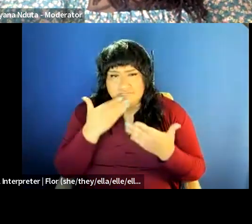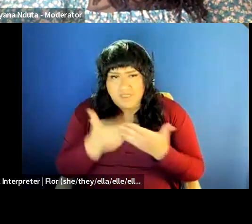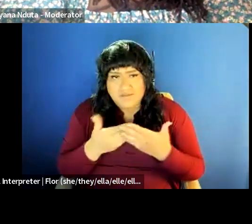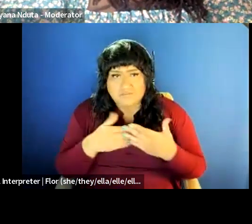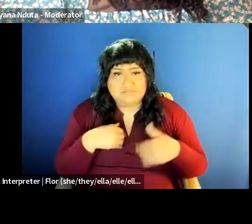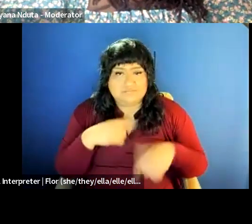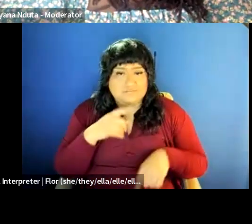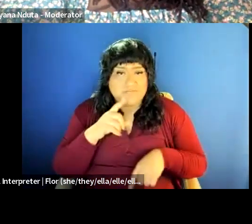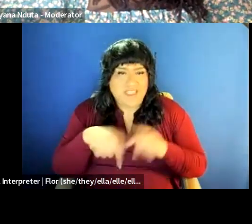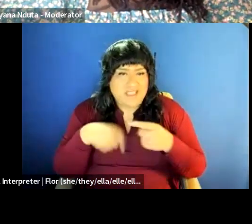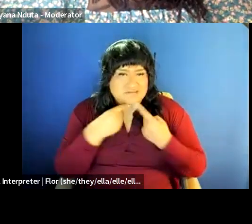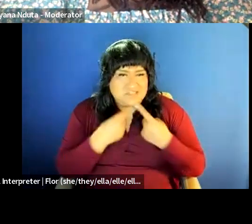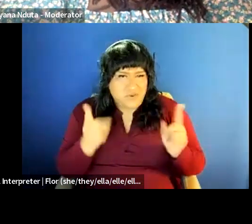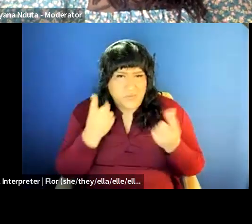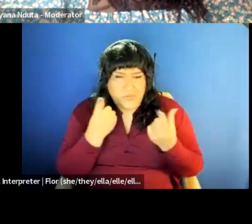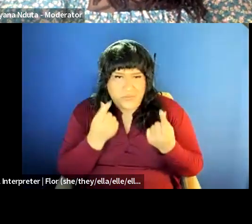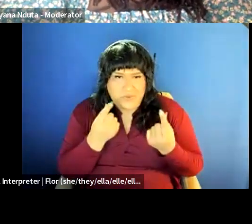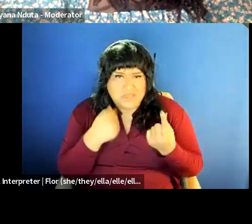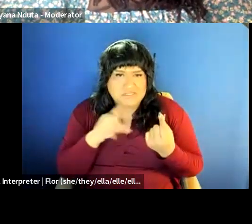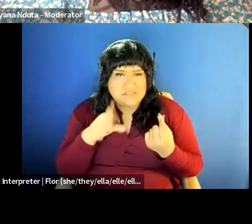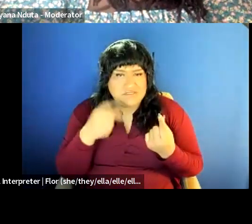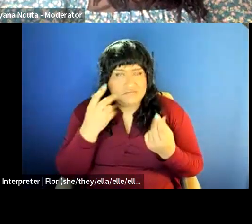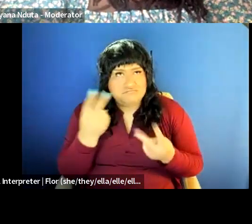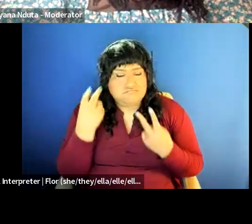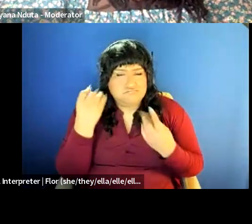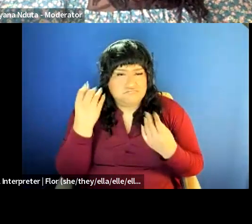I just need to just reflect on that.